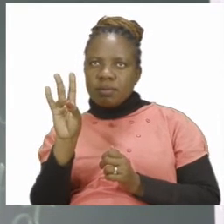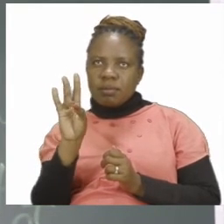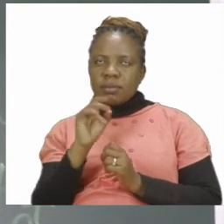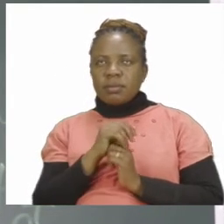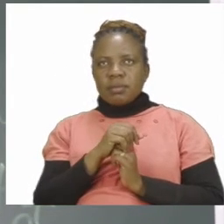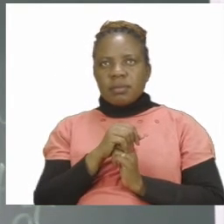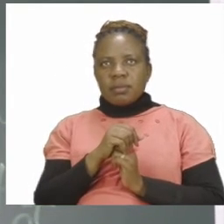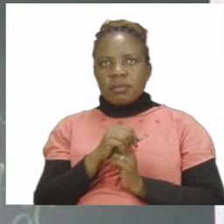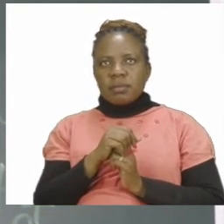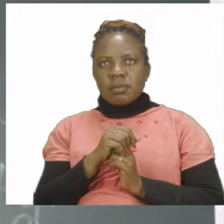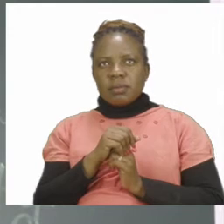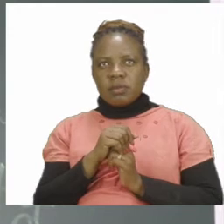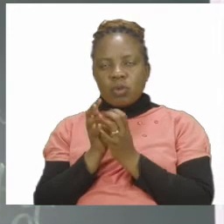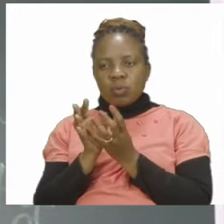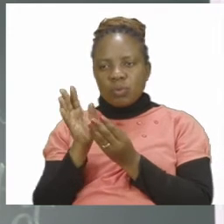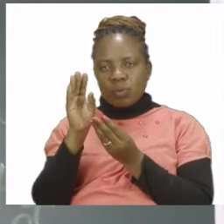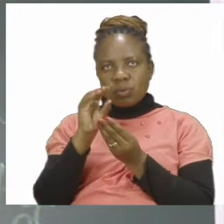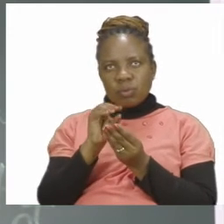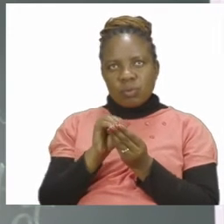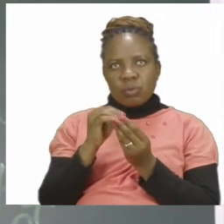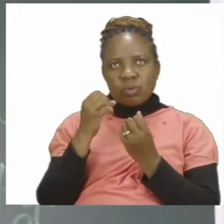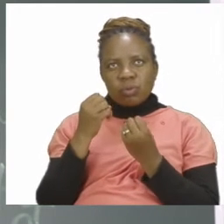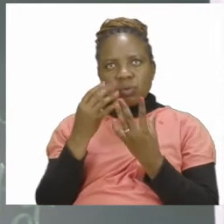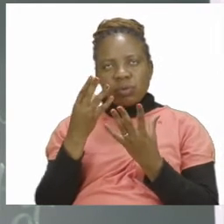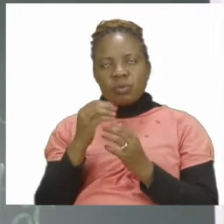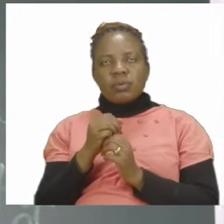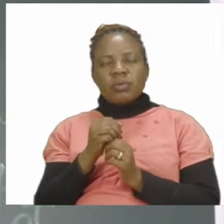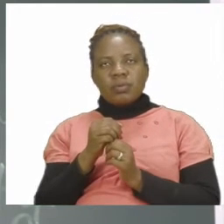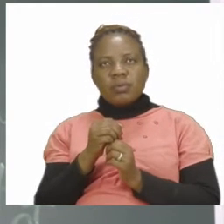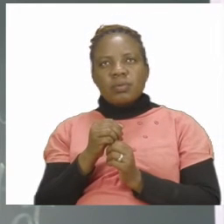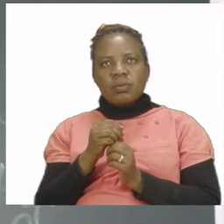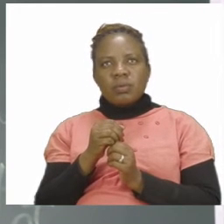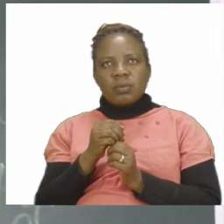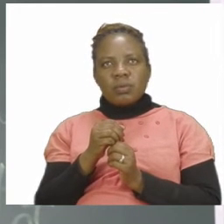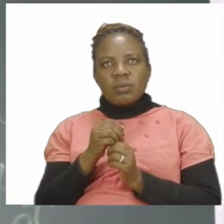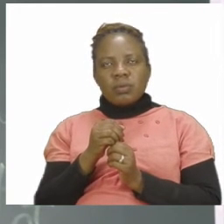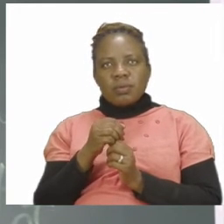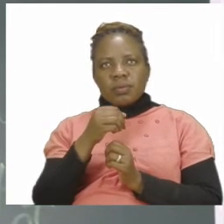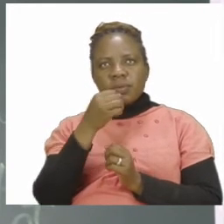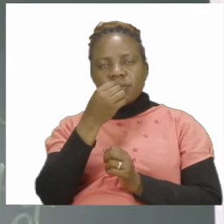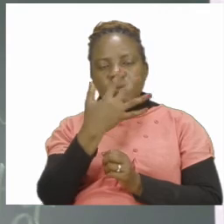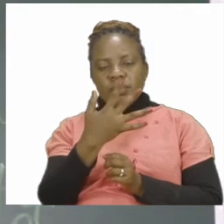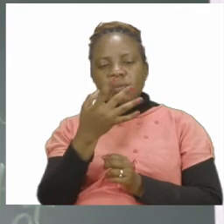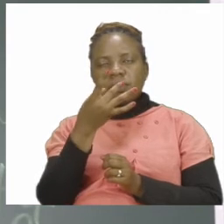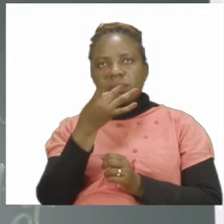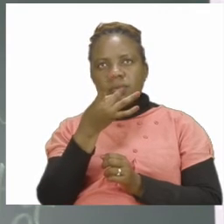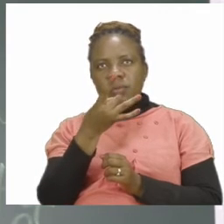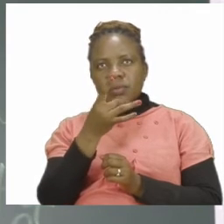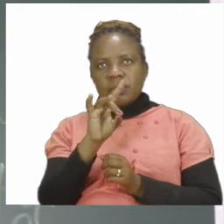if we build it up together and put it together as one number, we get the number